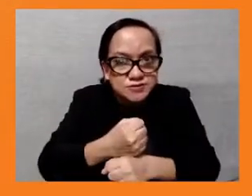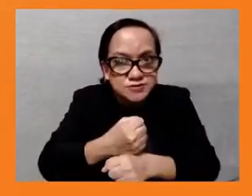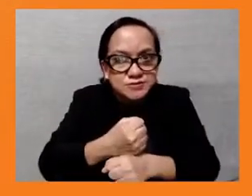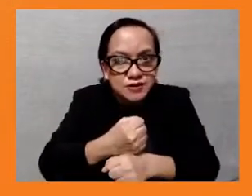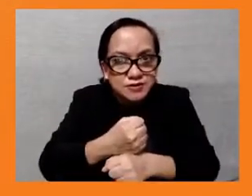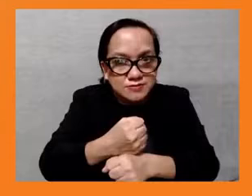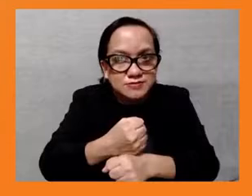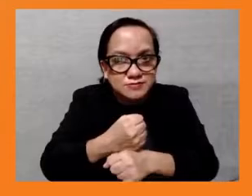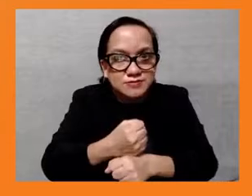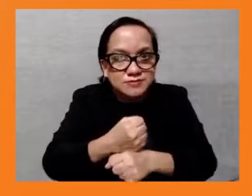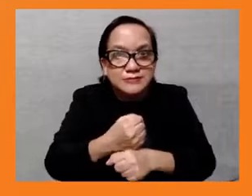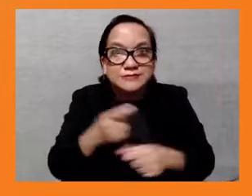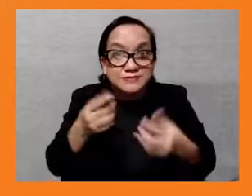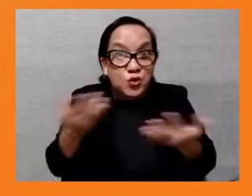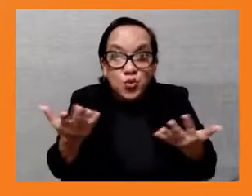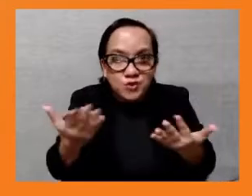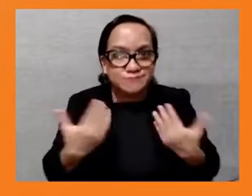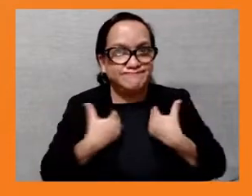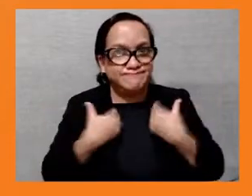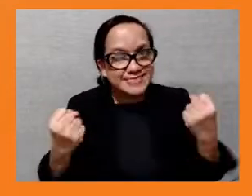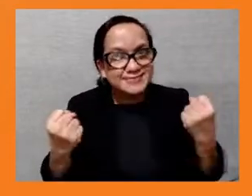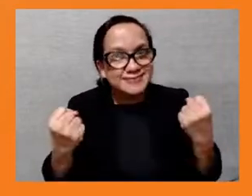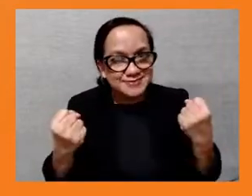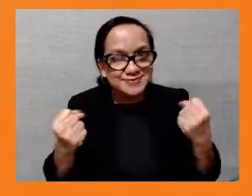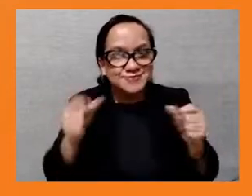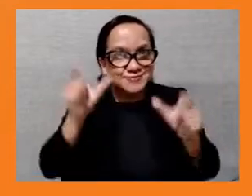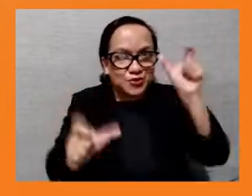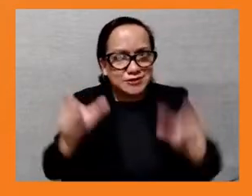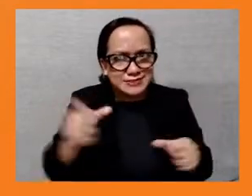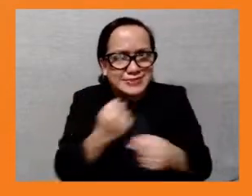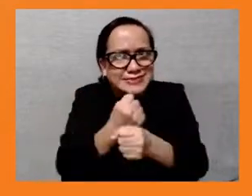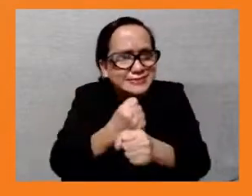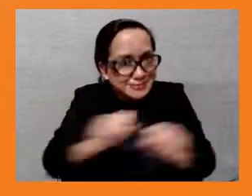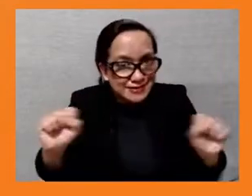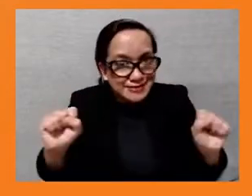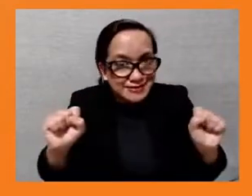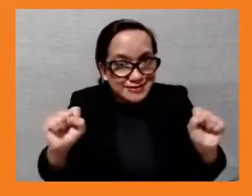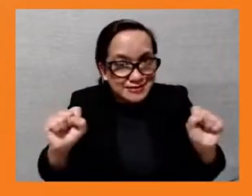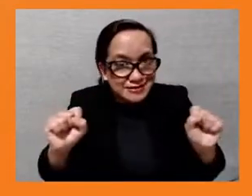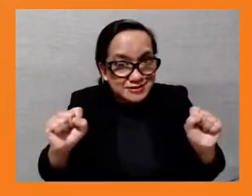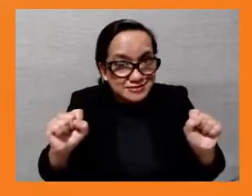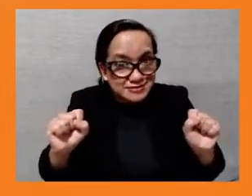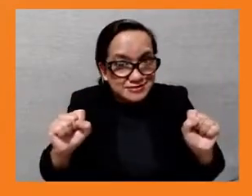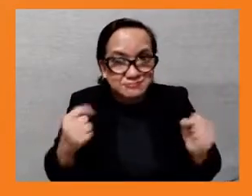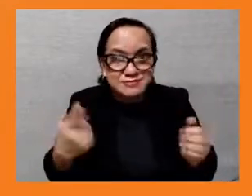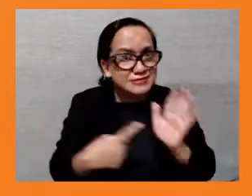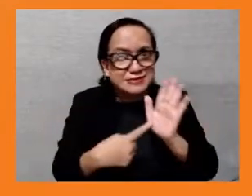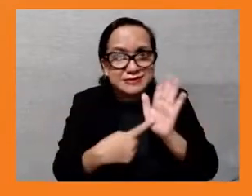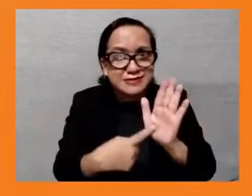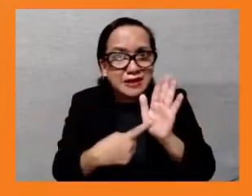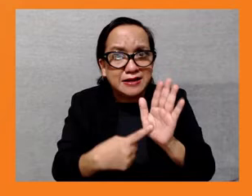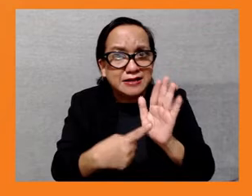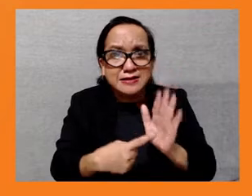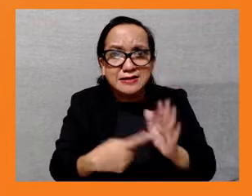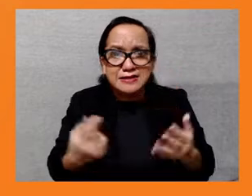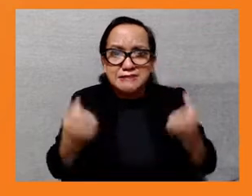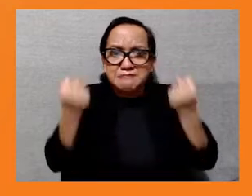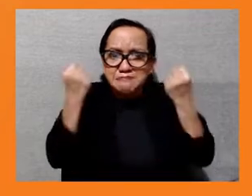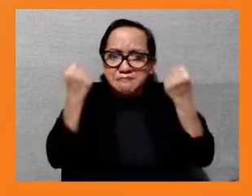hired by locally in Nepal, and when it is finally disclosed to the committee. So in the safeguard